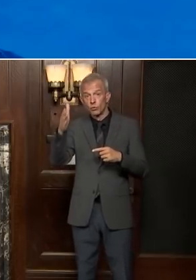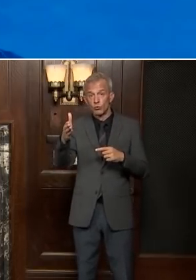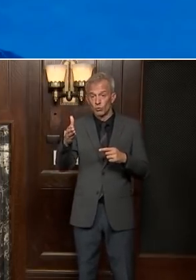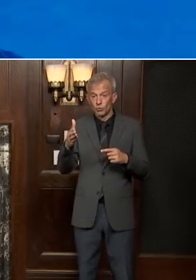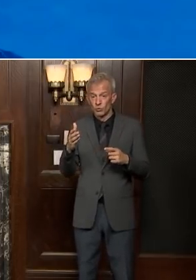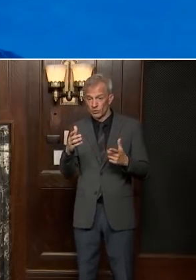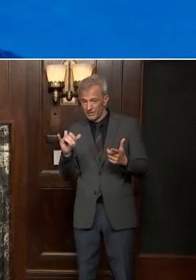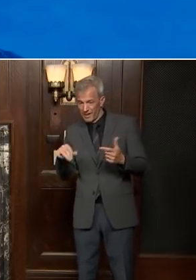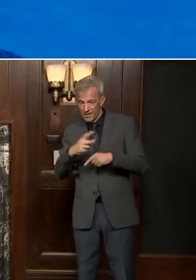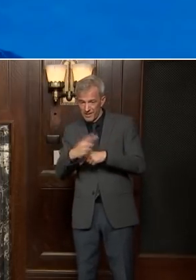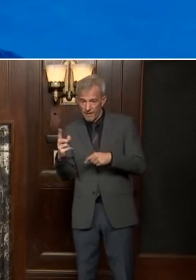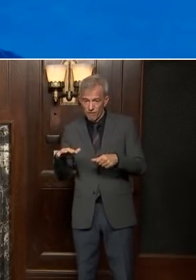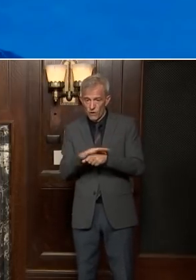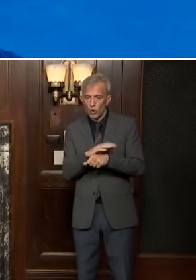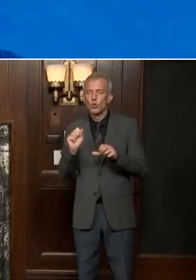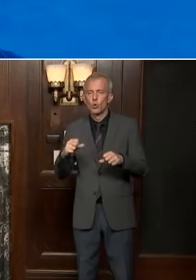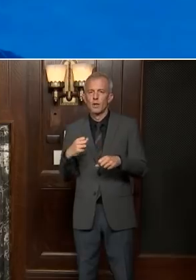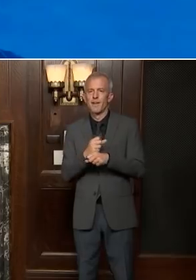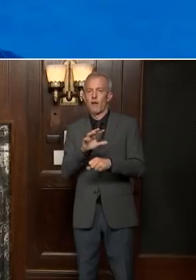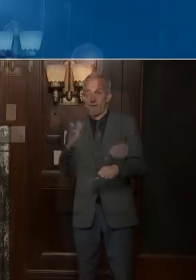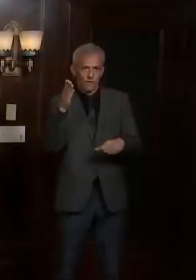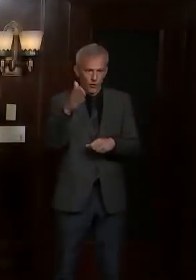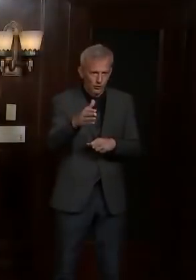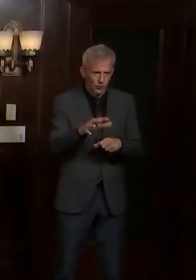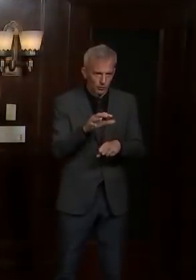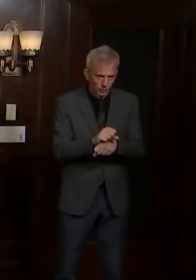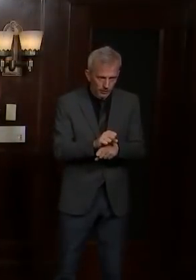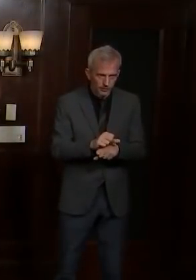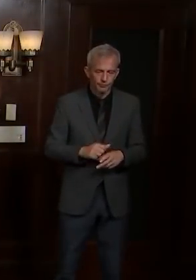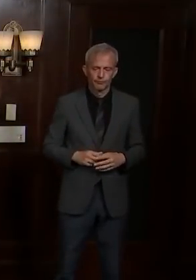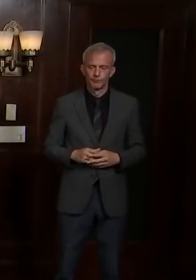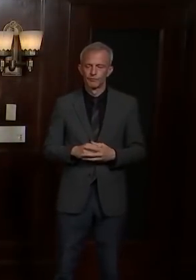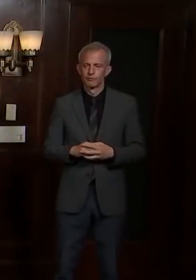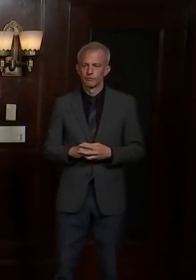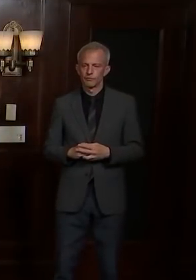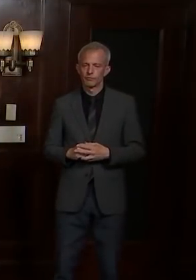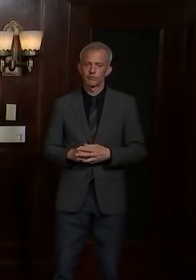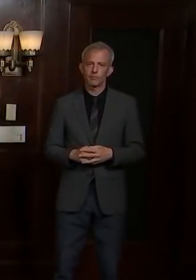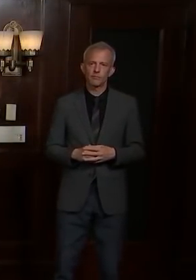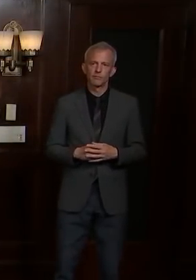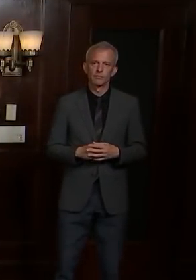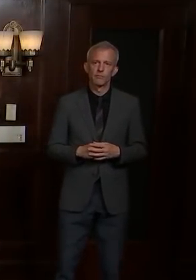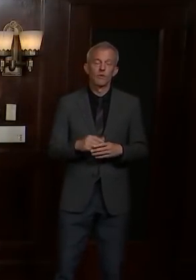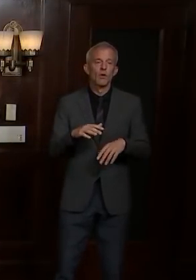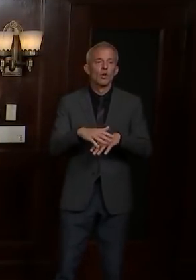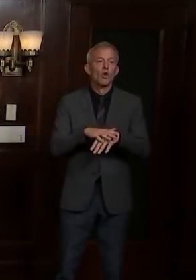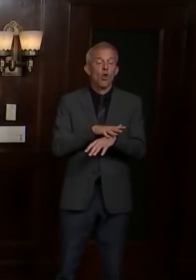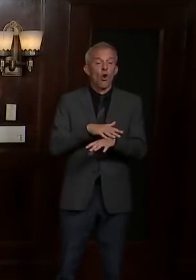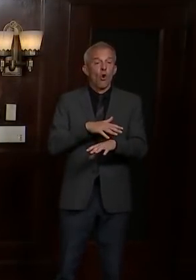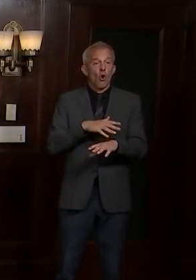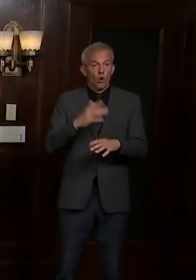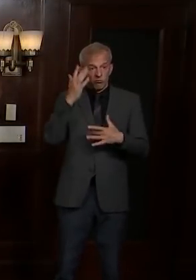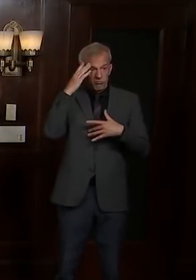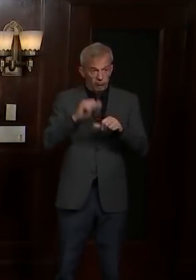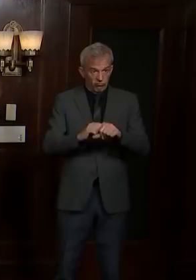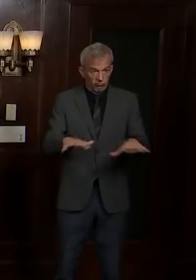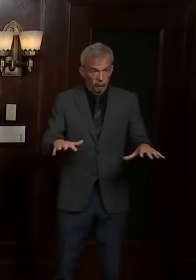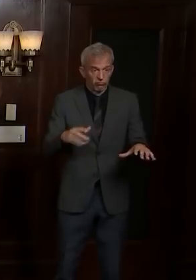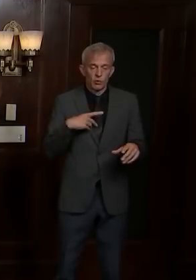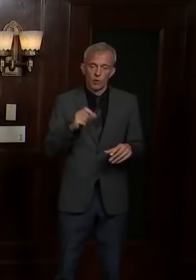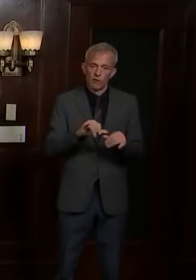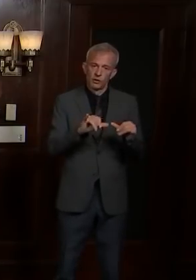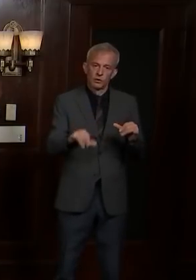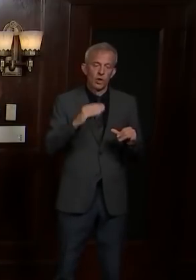well. To slow the spread of the virus, we have to stay in our homes. Many folks are, and now